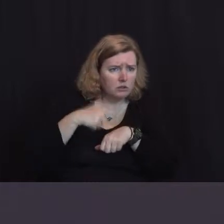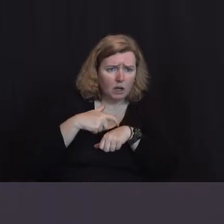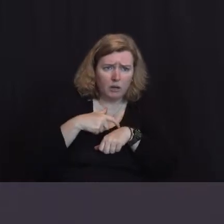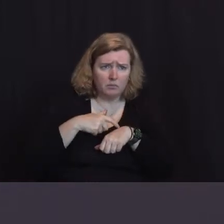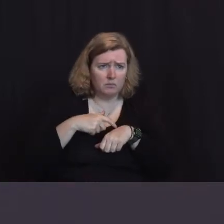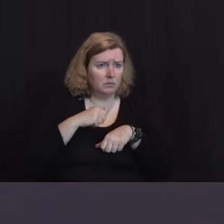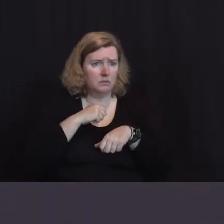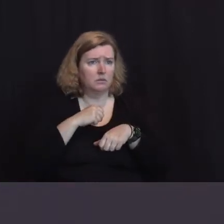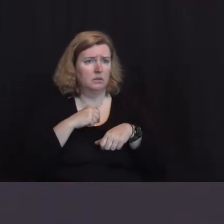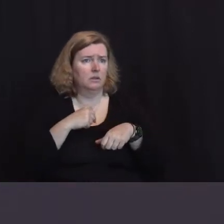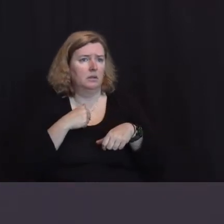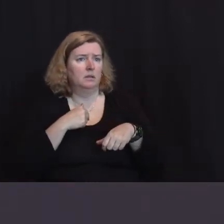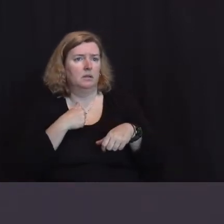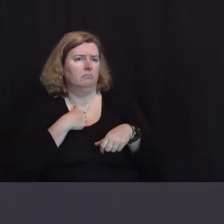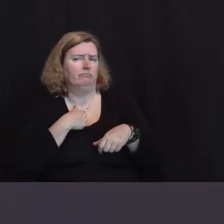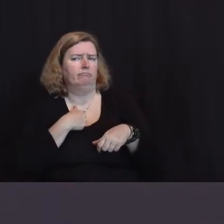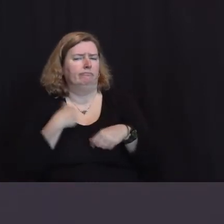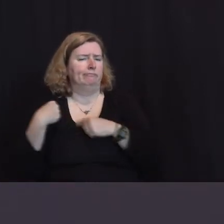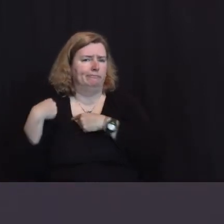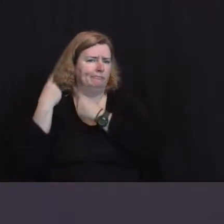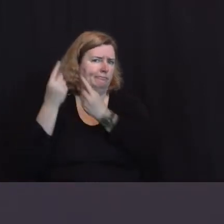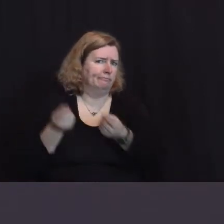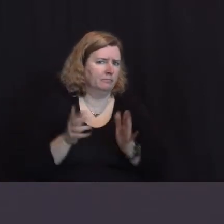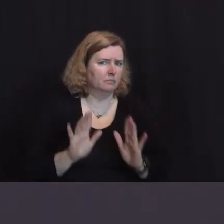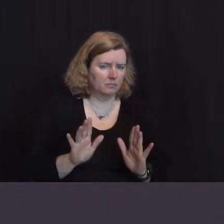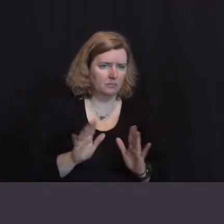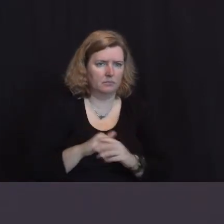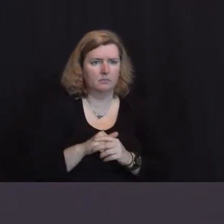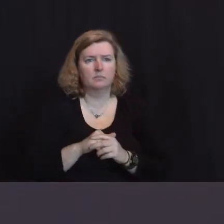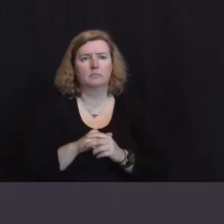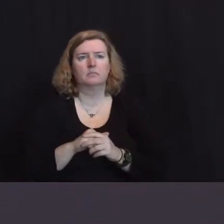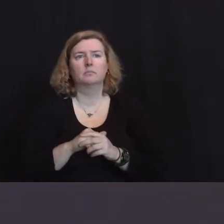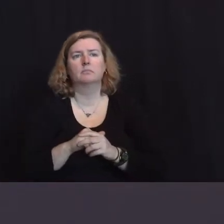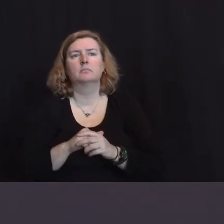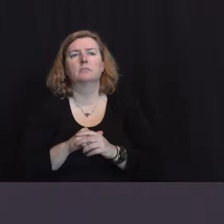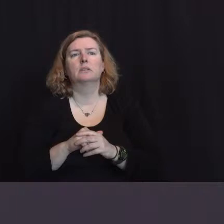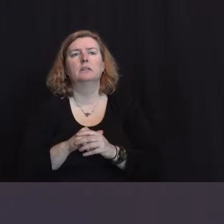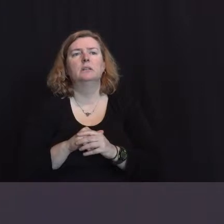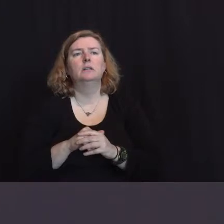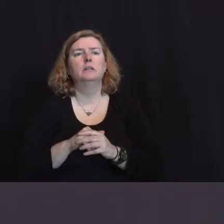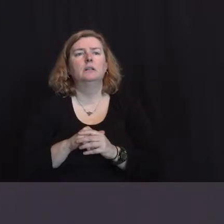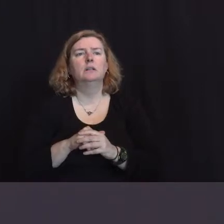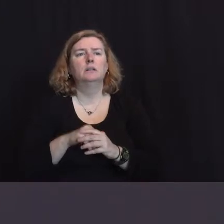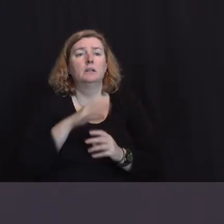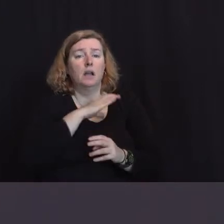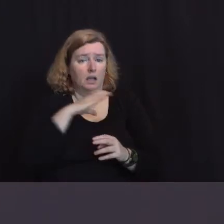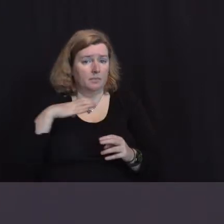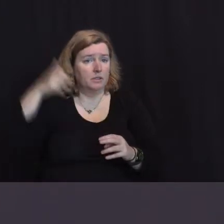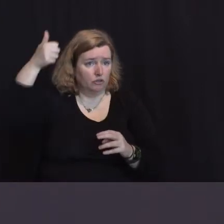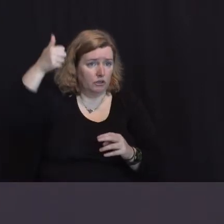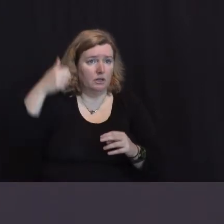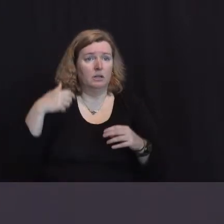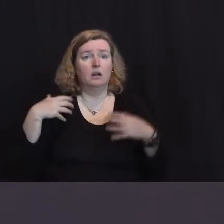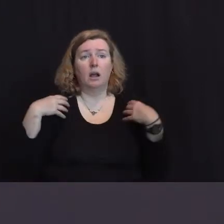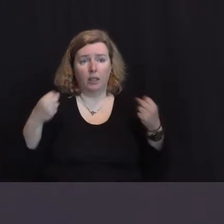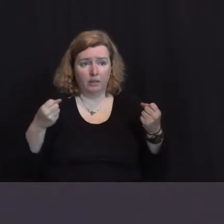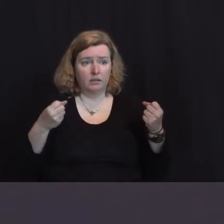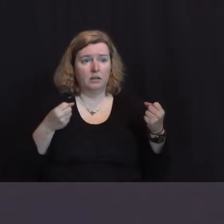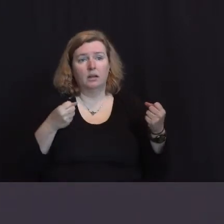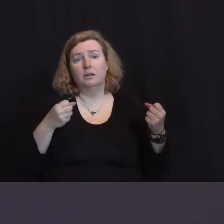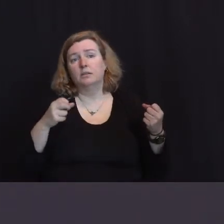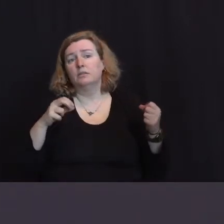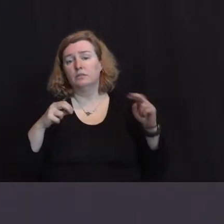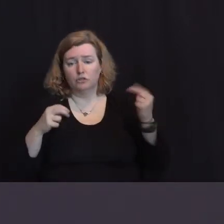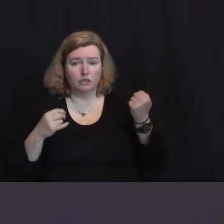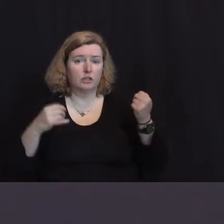speaking principal to principal, the chiefs in particular and commissioners of health speak regularly. I'm